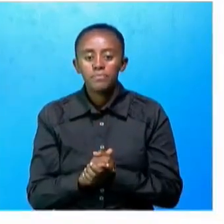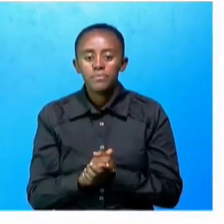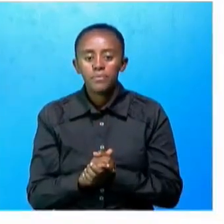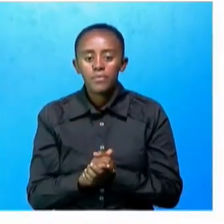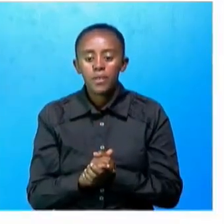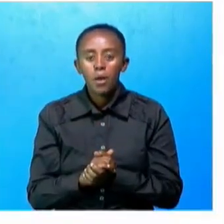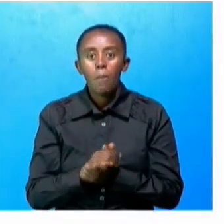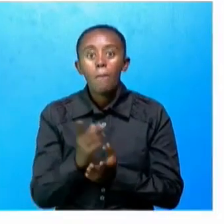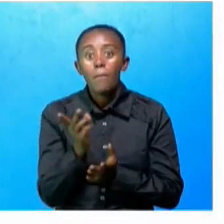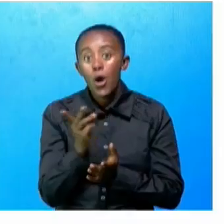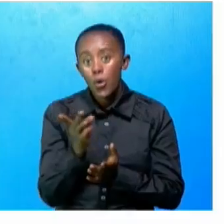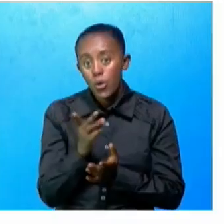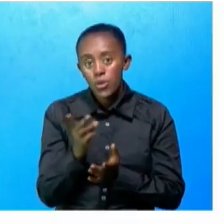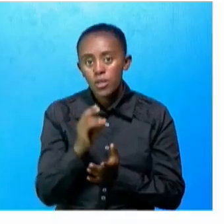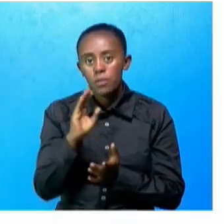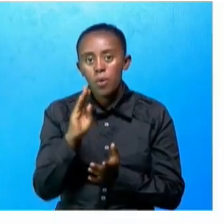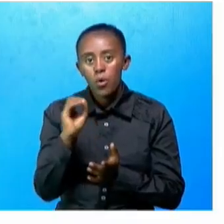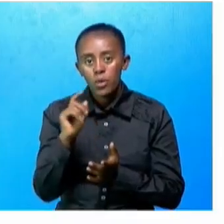Birds